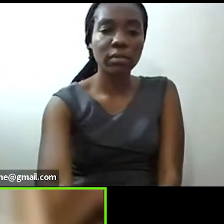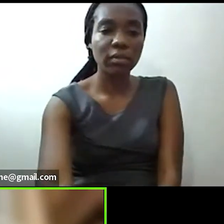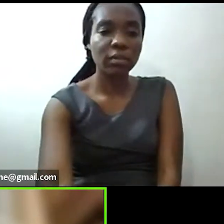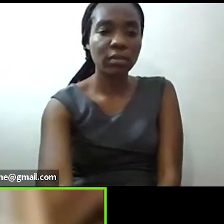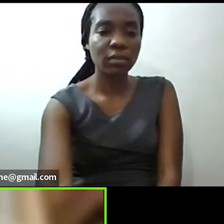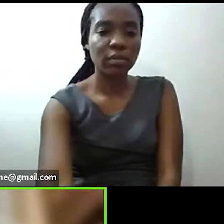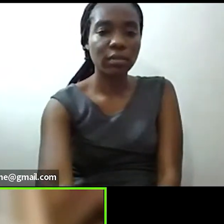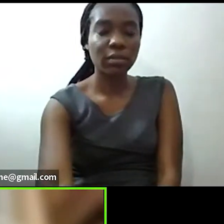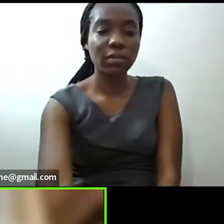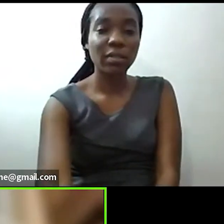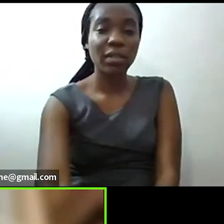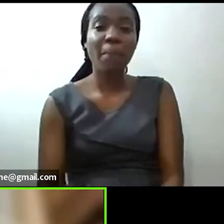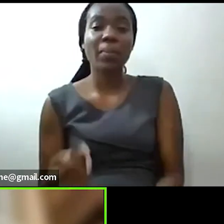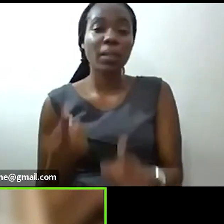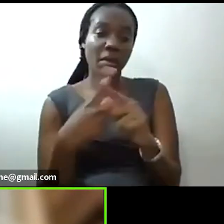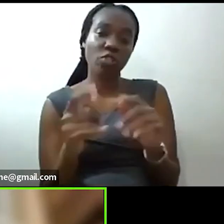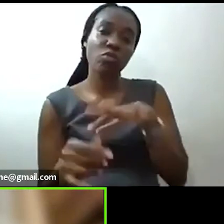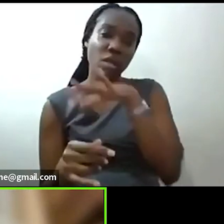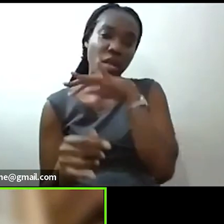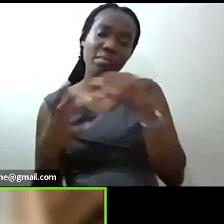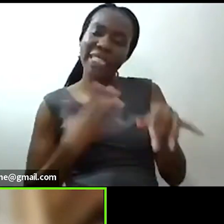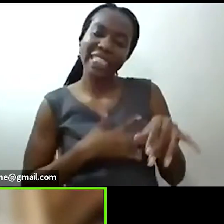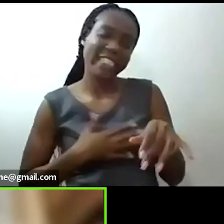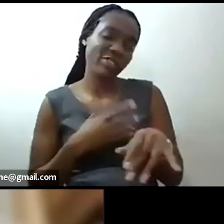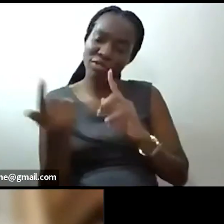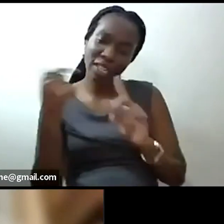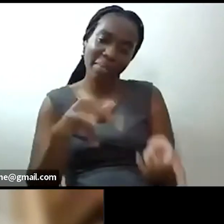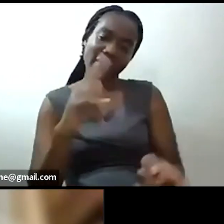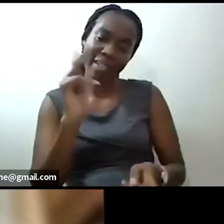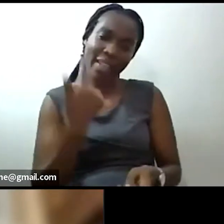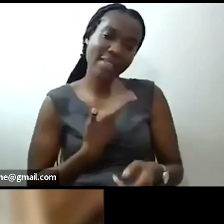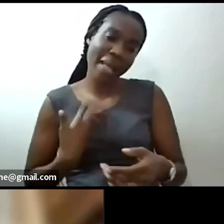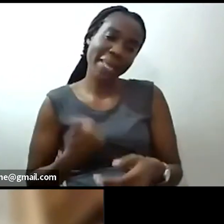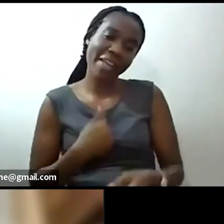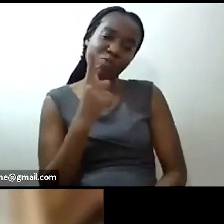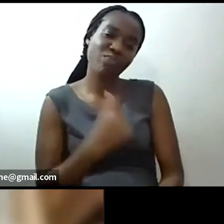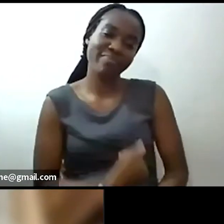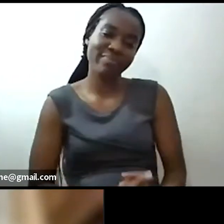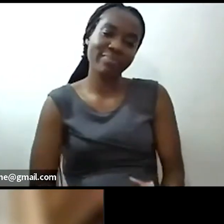But Ugandans, please come and invest in Kenya. We are happy to have you. Yeah.